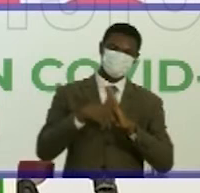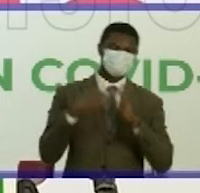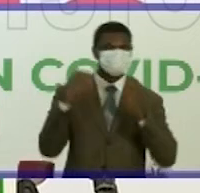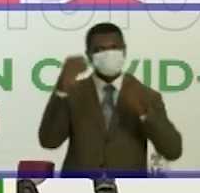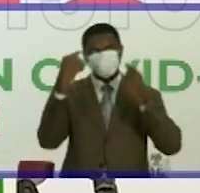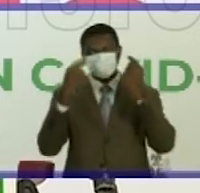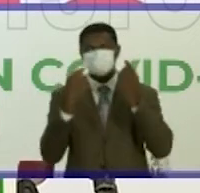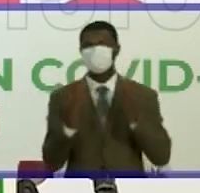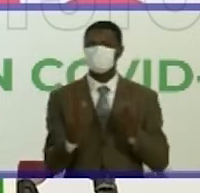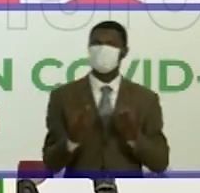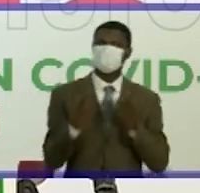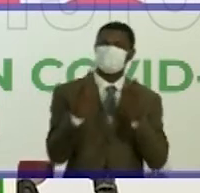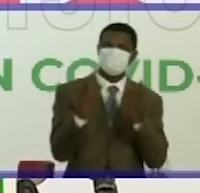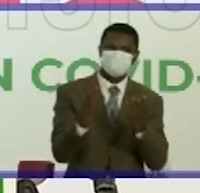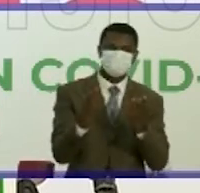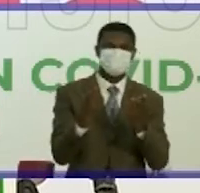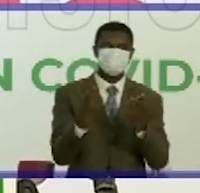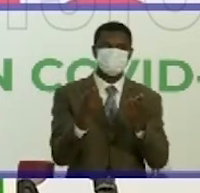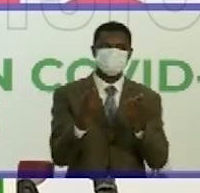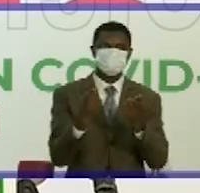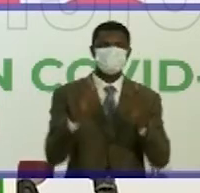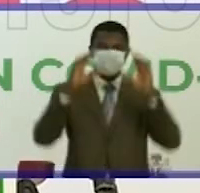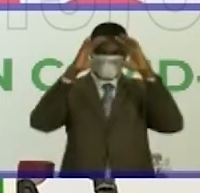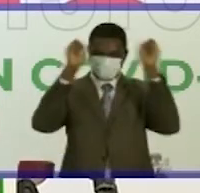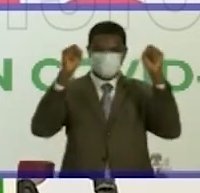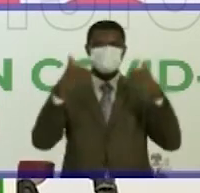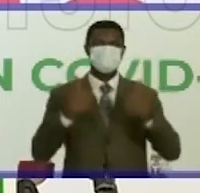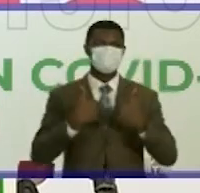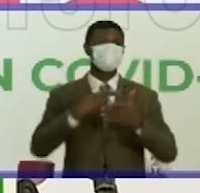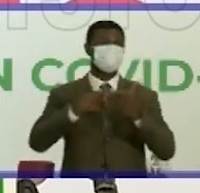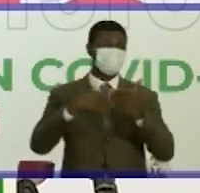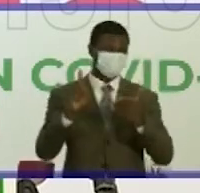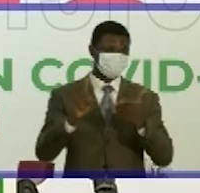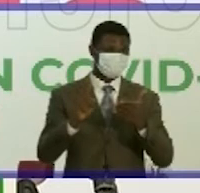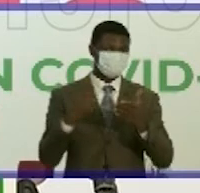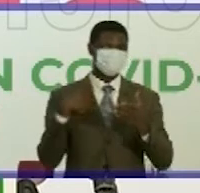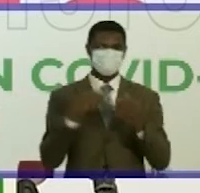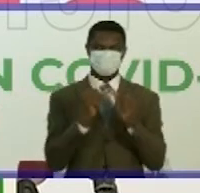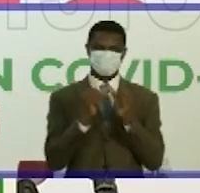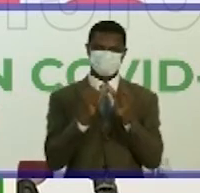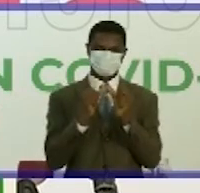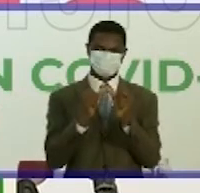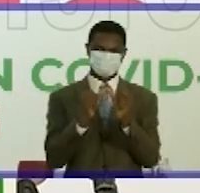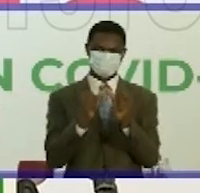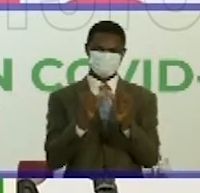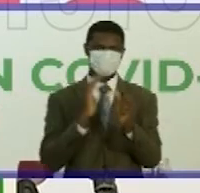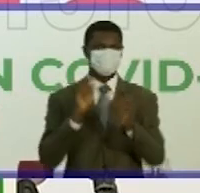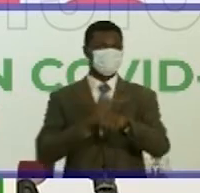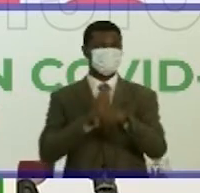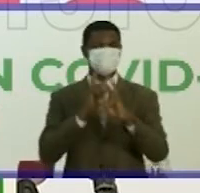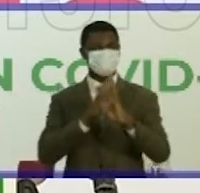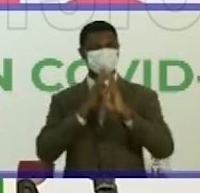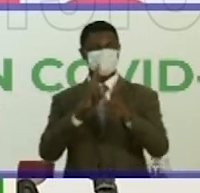recommendations, Mr. President has approved the following: maintaining the current phase of the national response to COVID-19 for